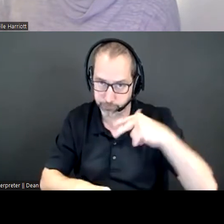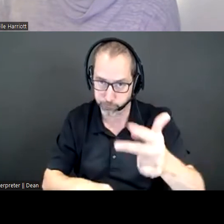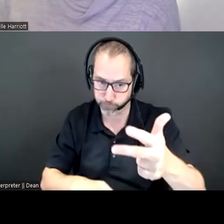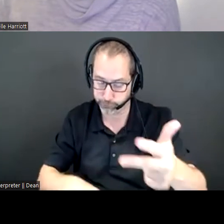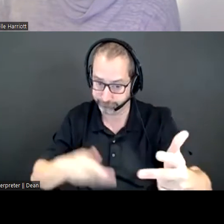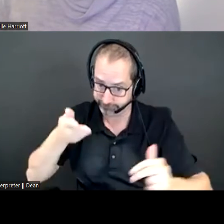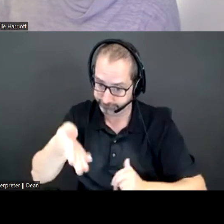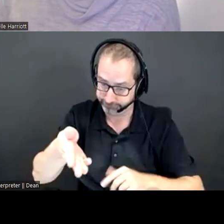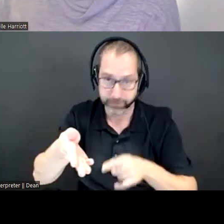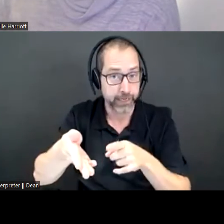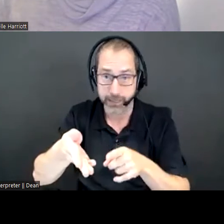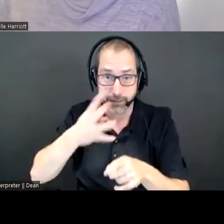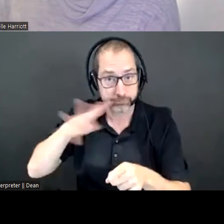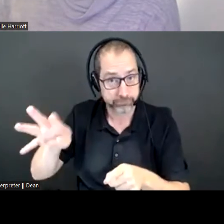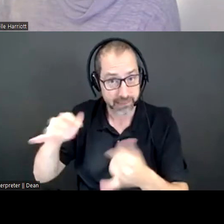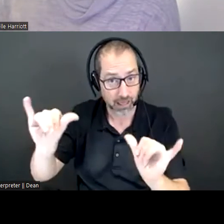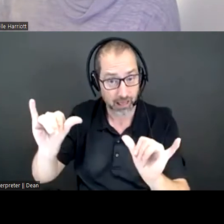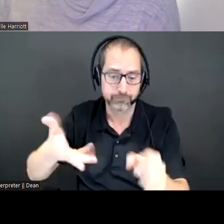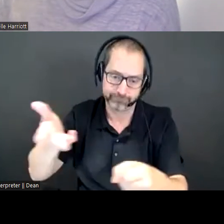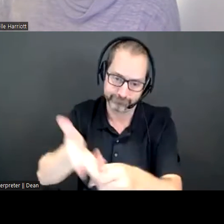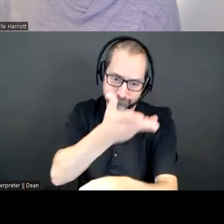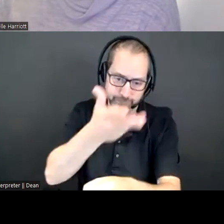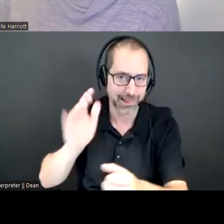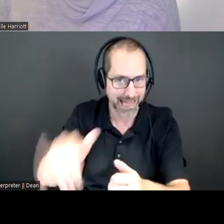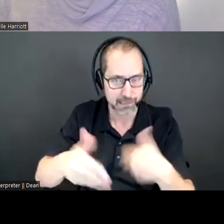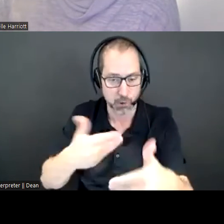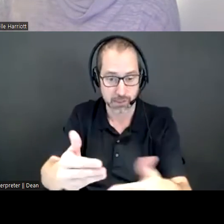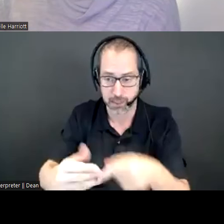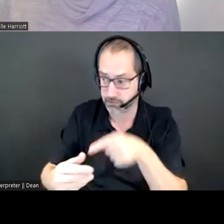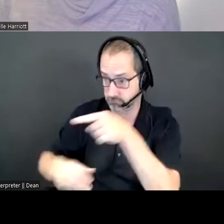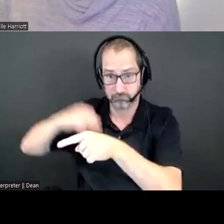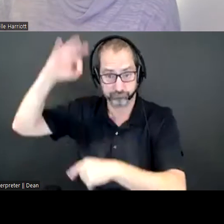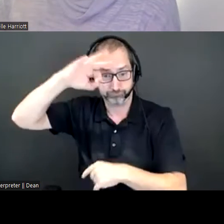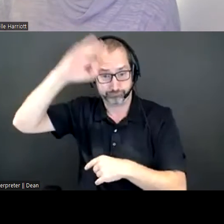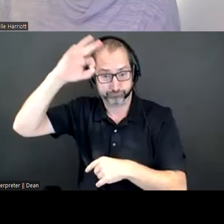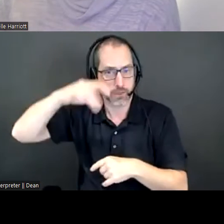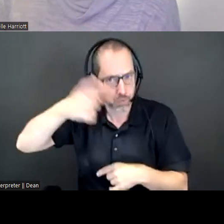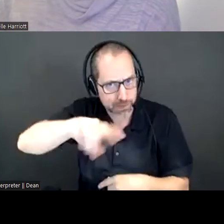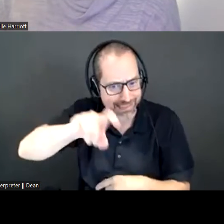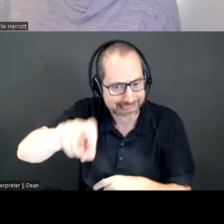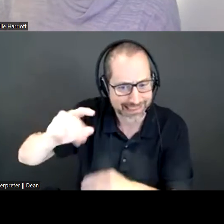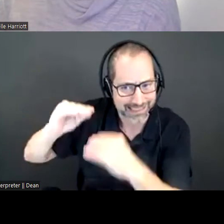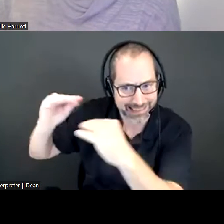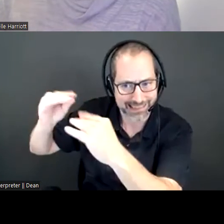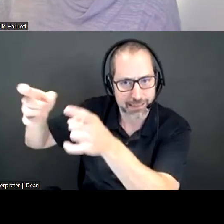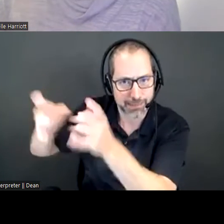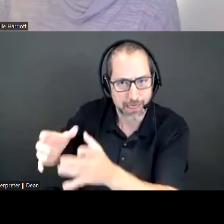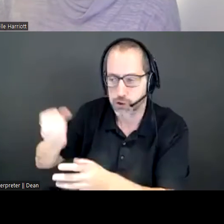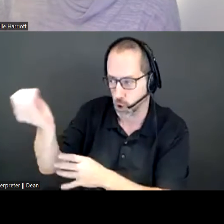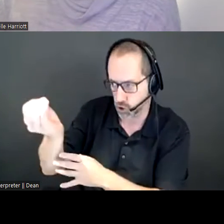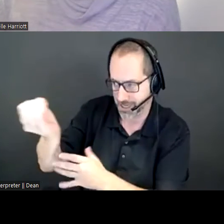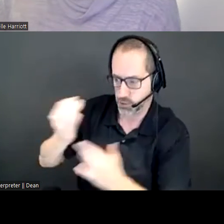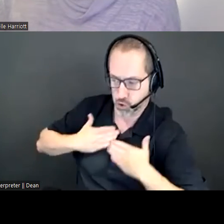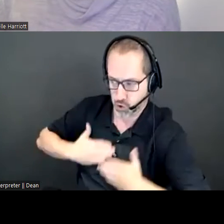process. So, he didn't know that. And we need to teach these managers Ontario Human Rights